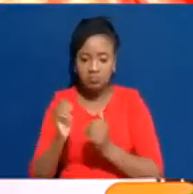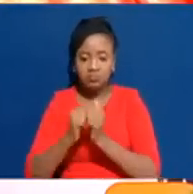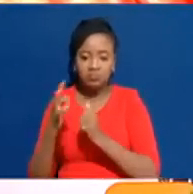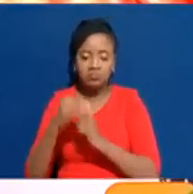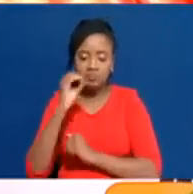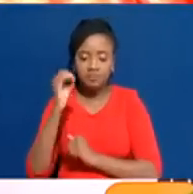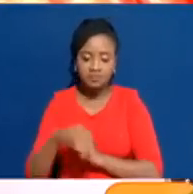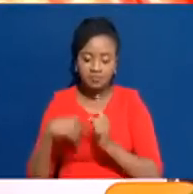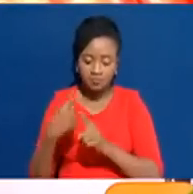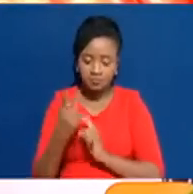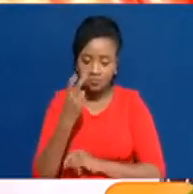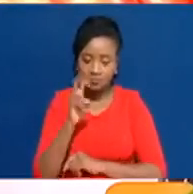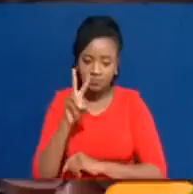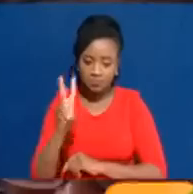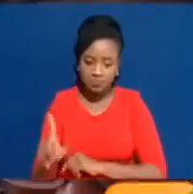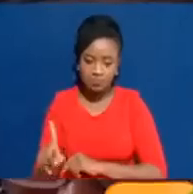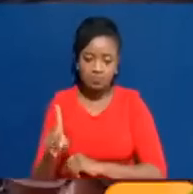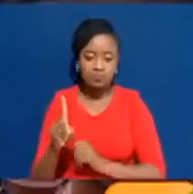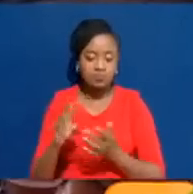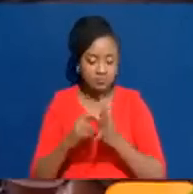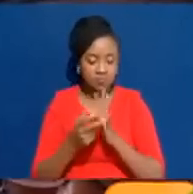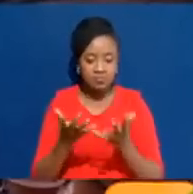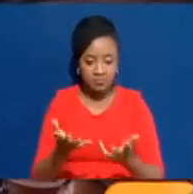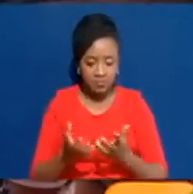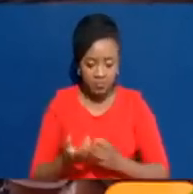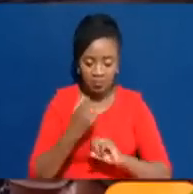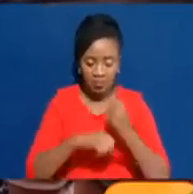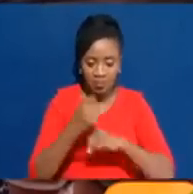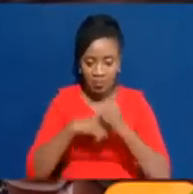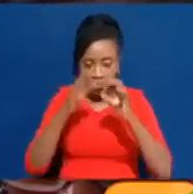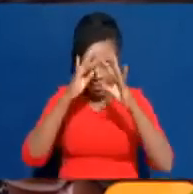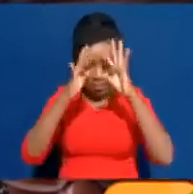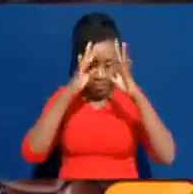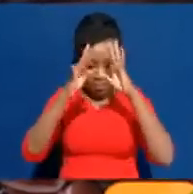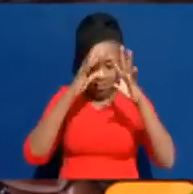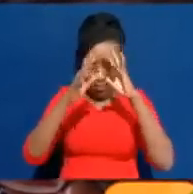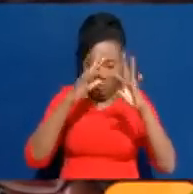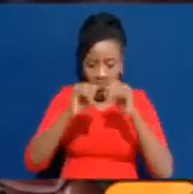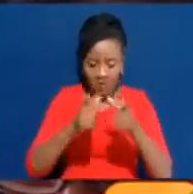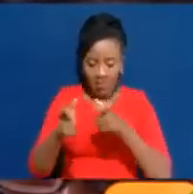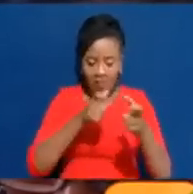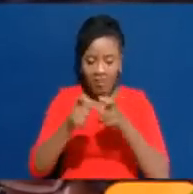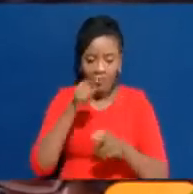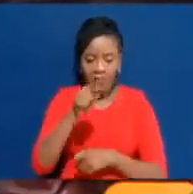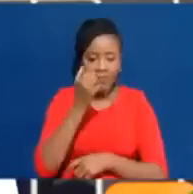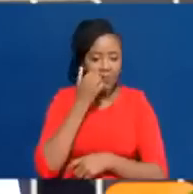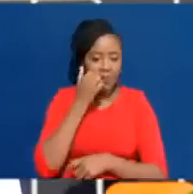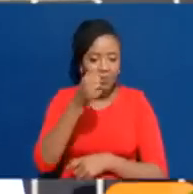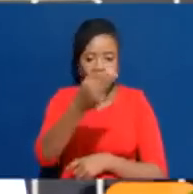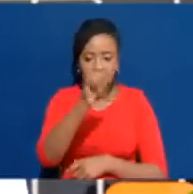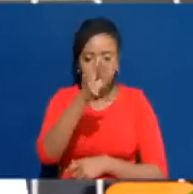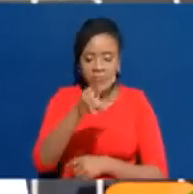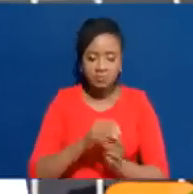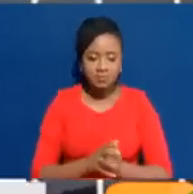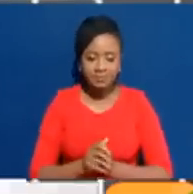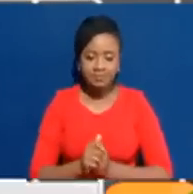18% in 2021, prompting the need to activate local innovations to manage the HIV/AIDS epidemic. Ours